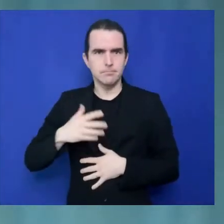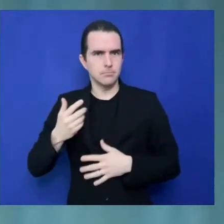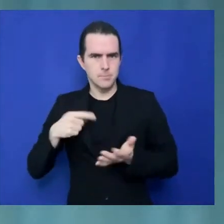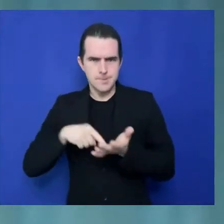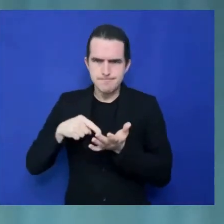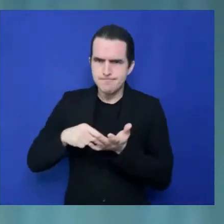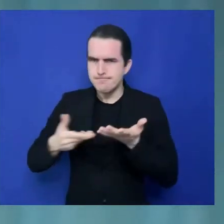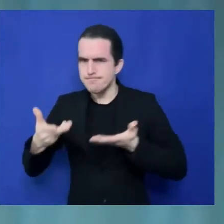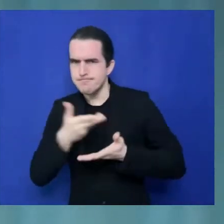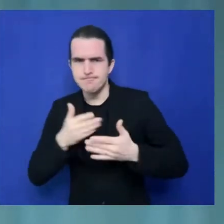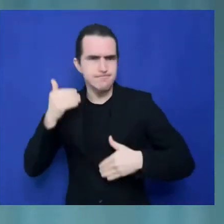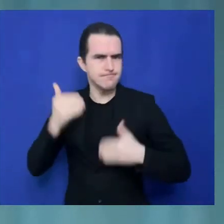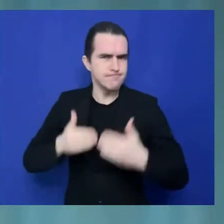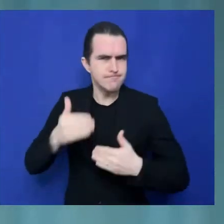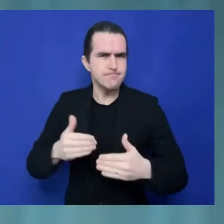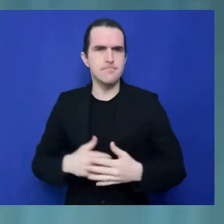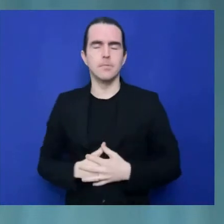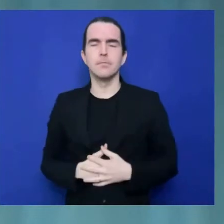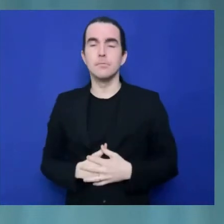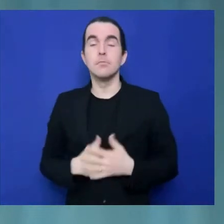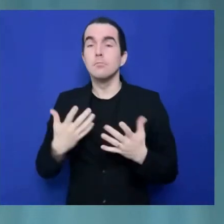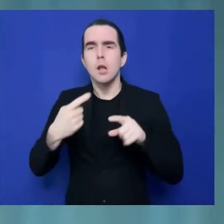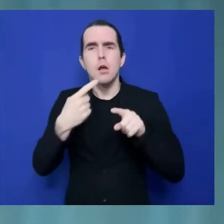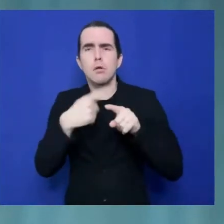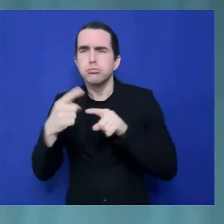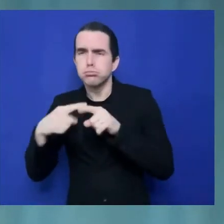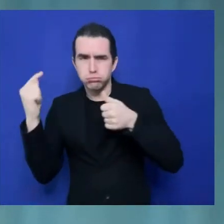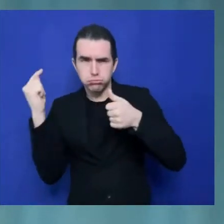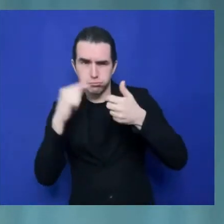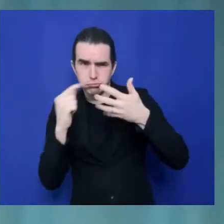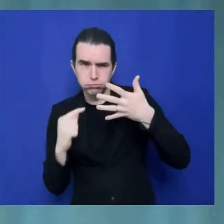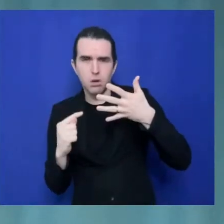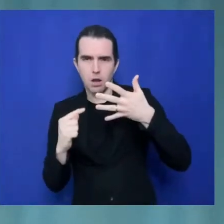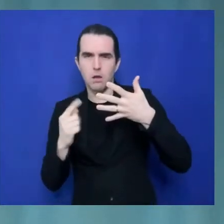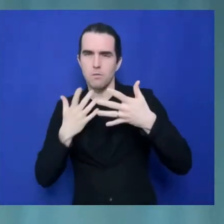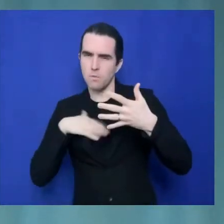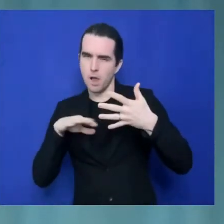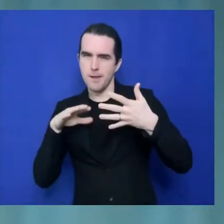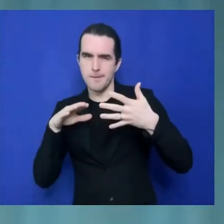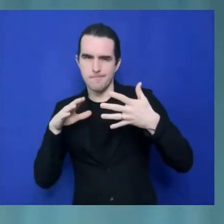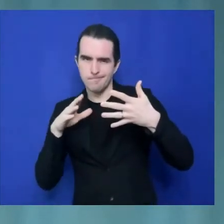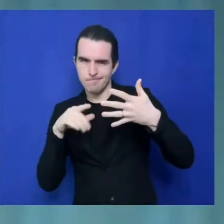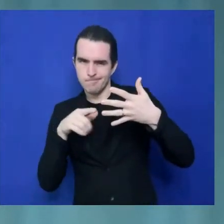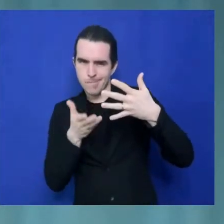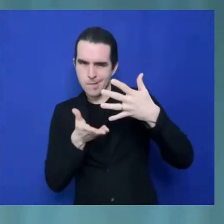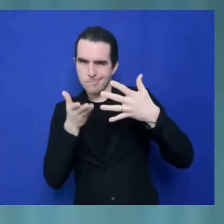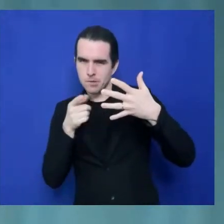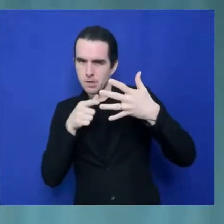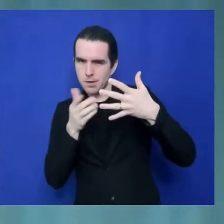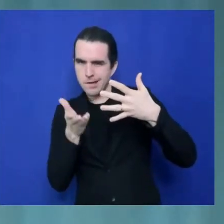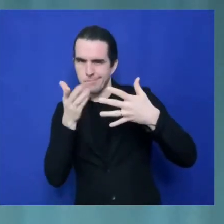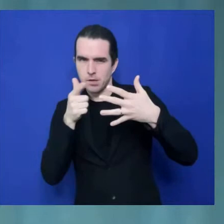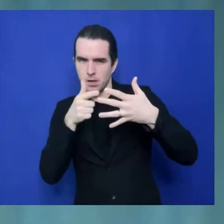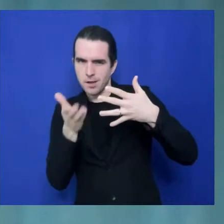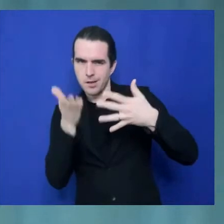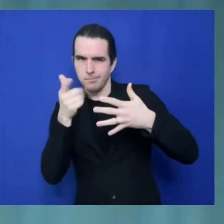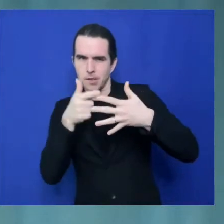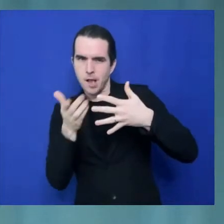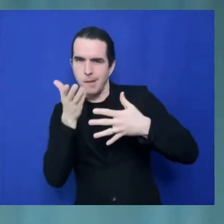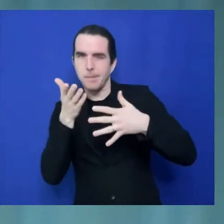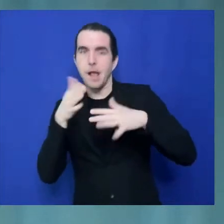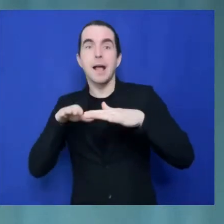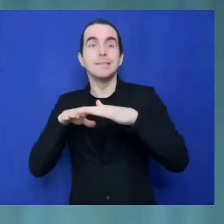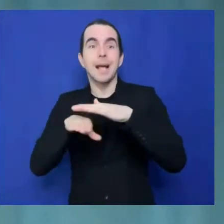systems. Now more than ever is the time to dedicate our attention to this issue. And as Caroline said, the time is